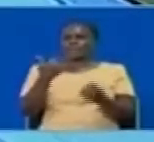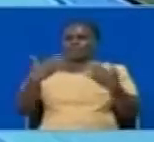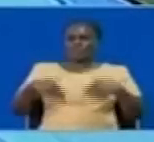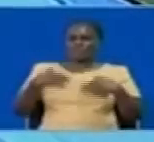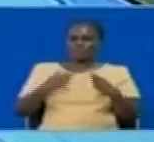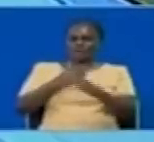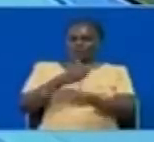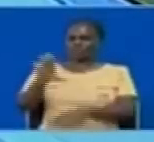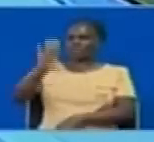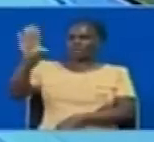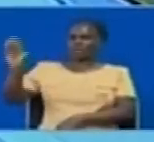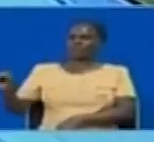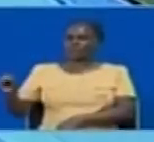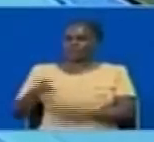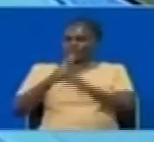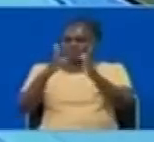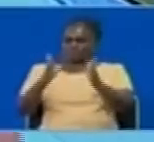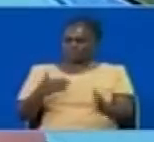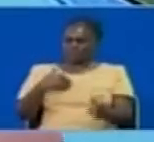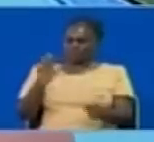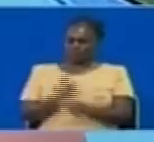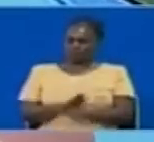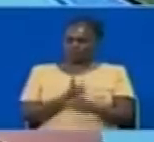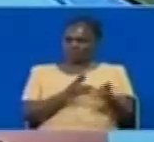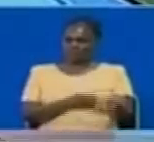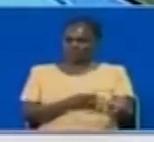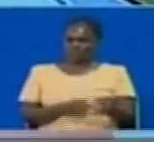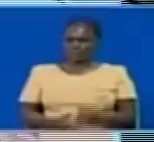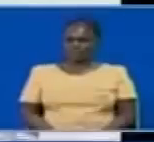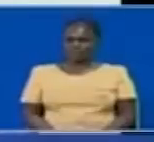Africa. Ashley Mazuri has more in that report.